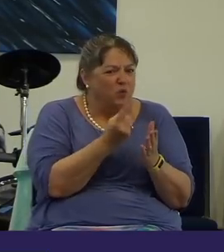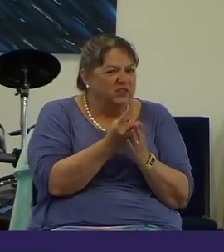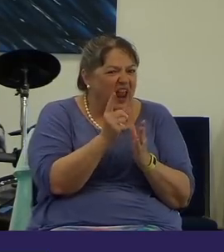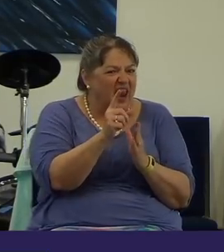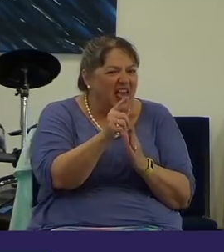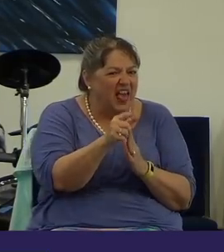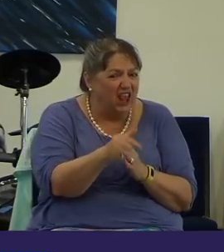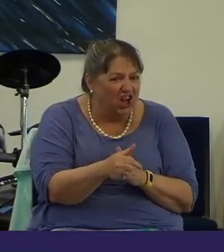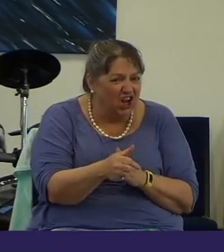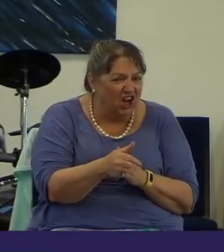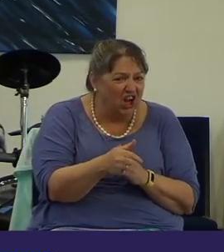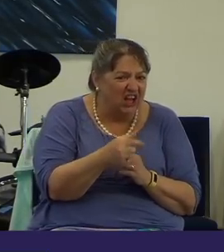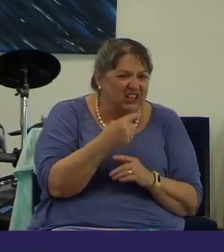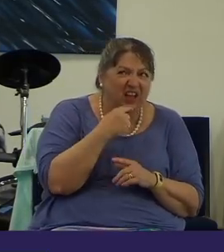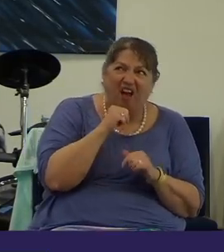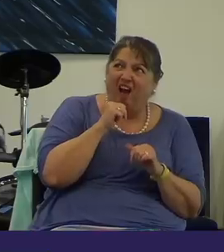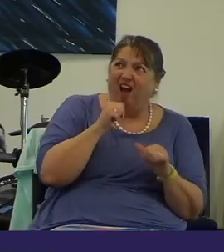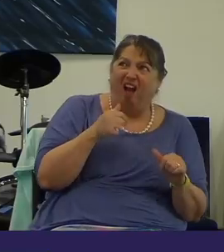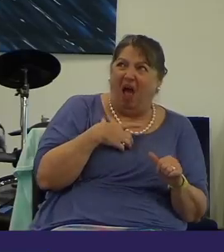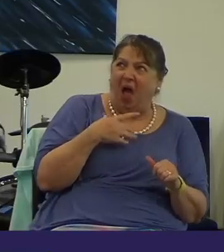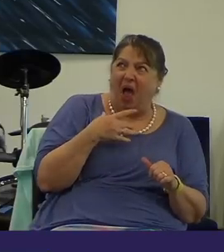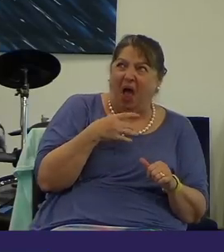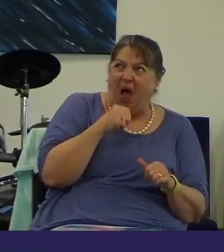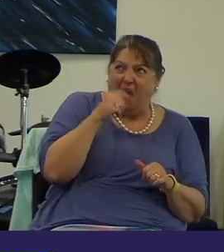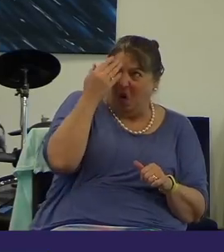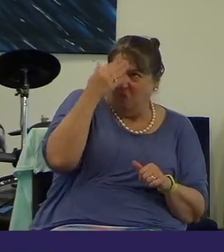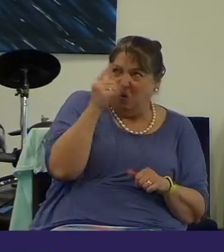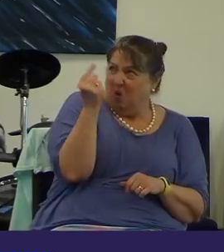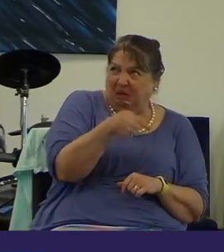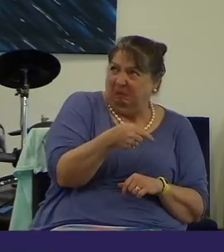many times has God in his word warned us,